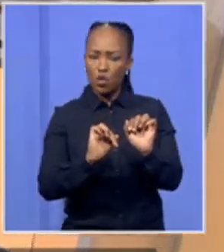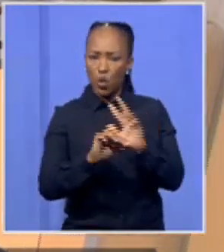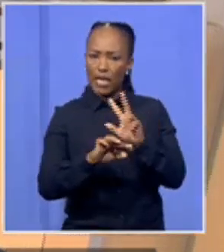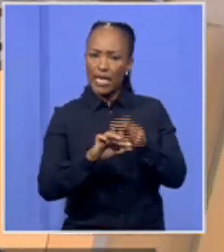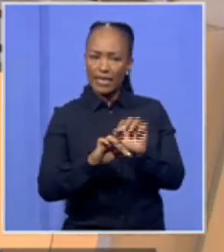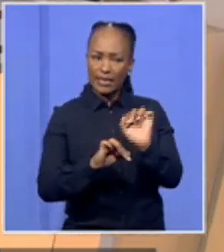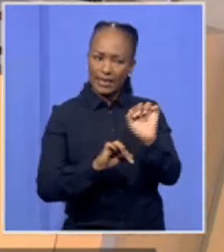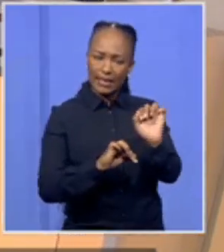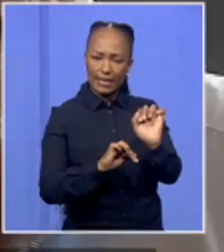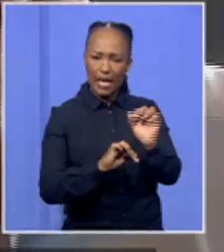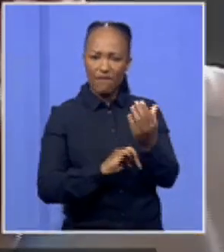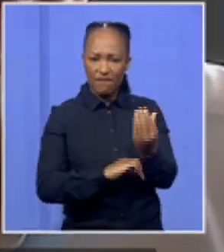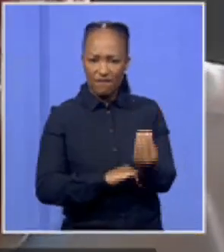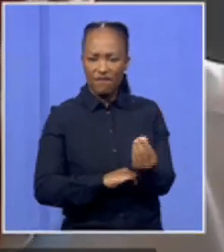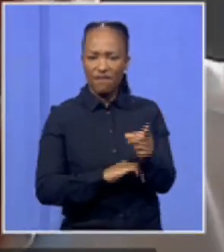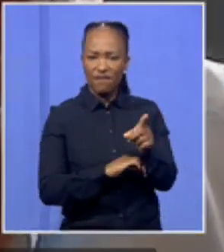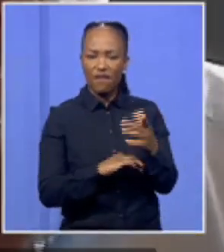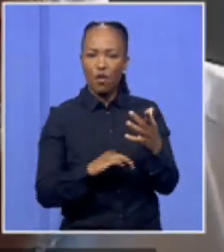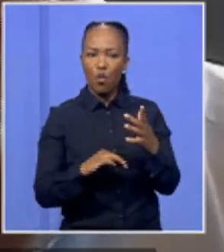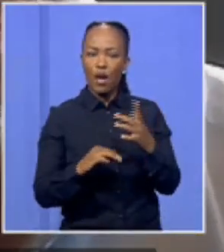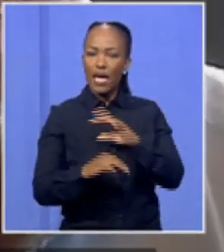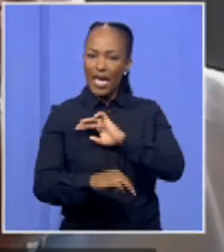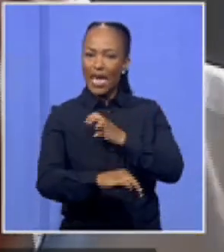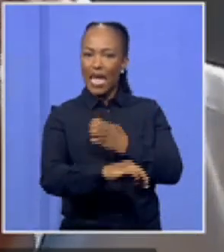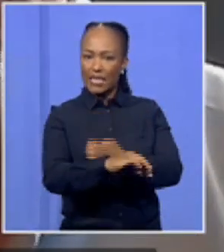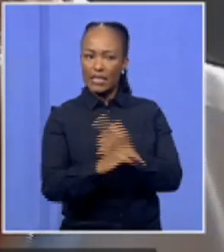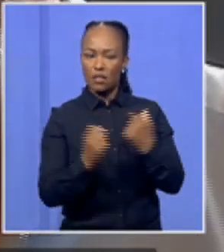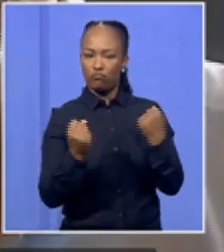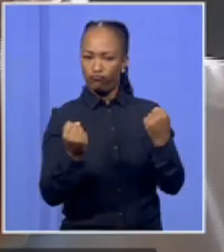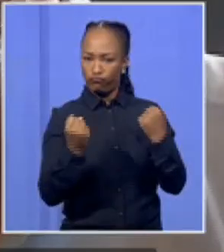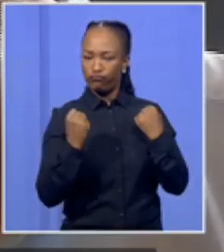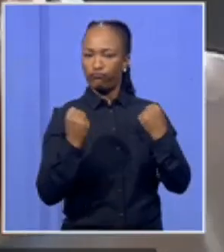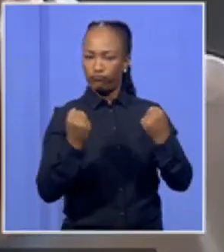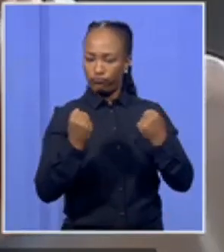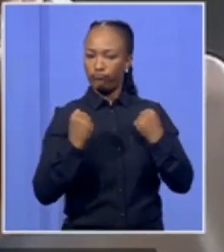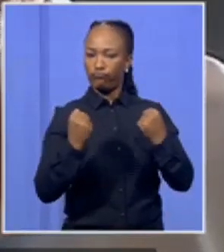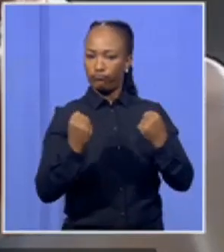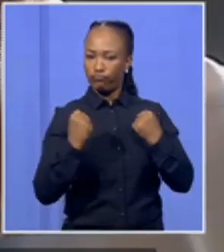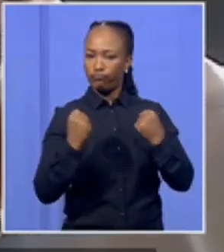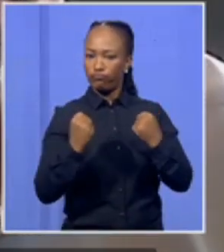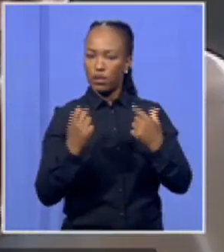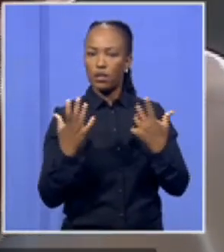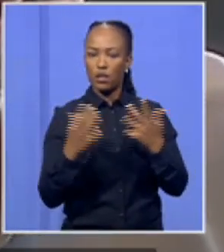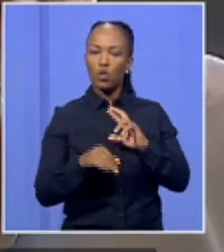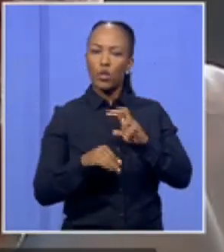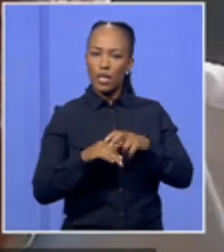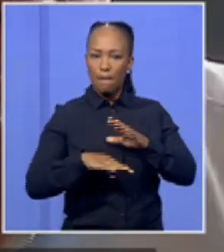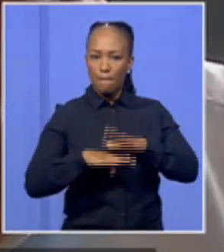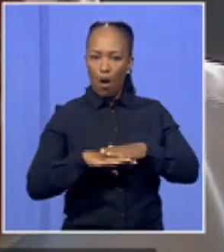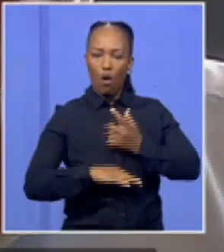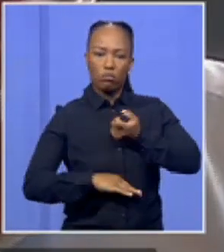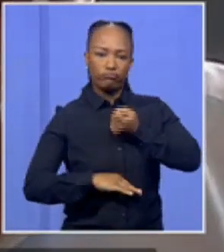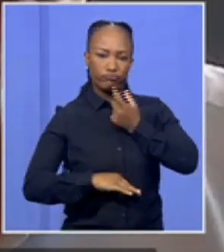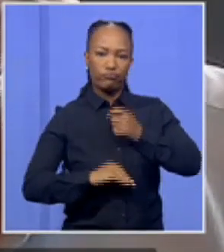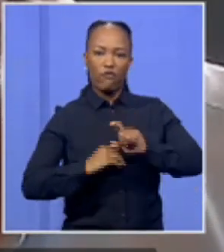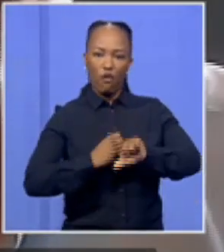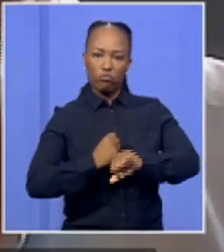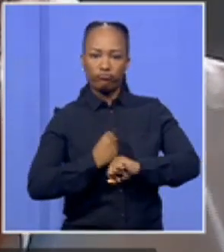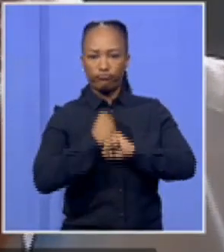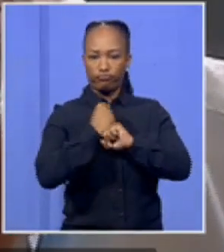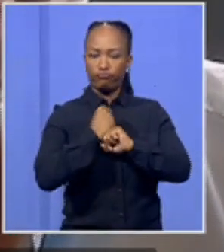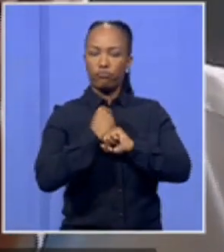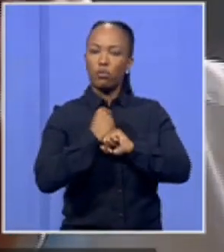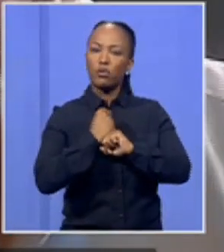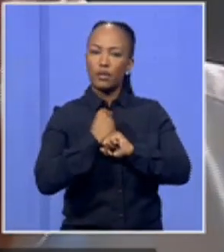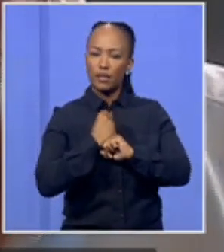you're expending energy, and each time you do so, you increase your needs in B vitamins, for example. And well, if this energy